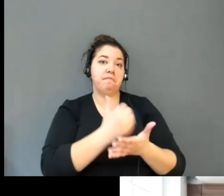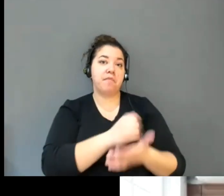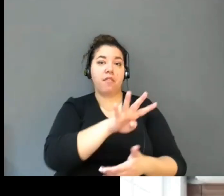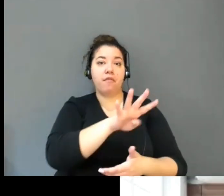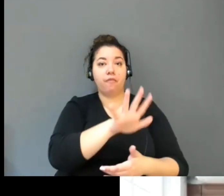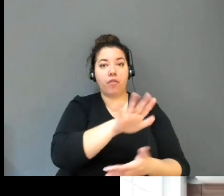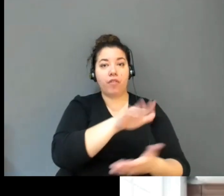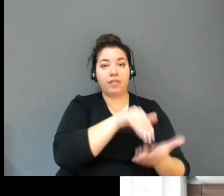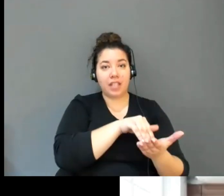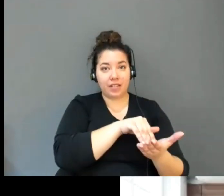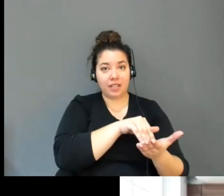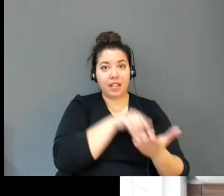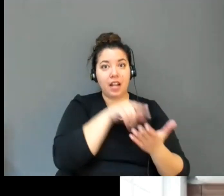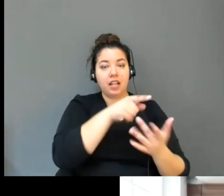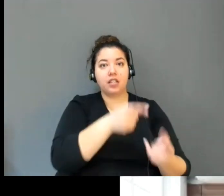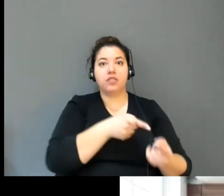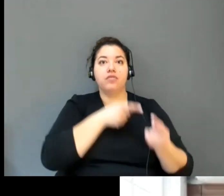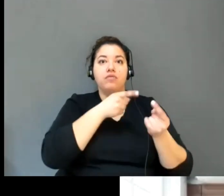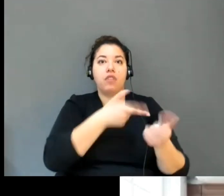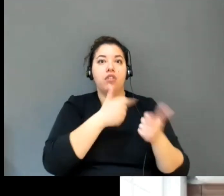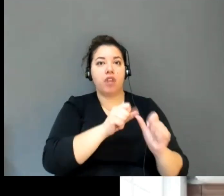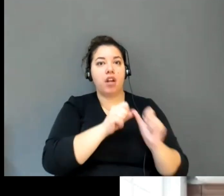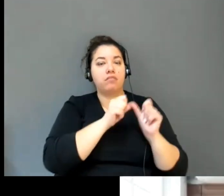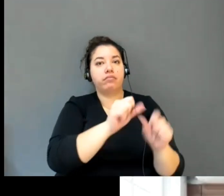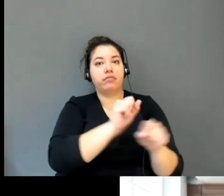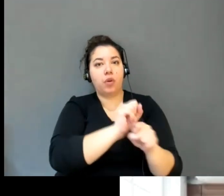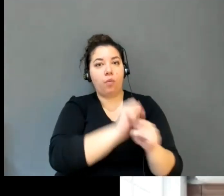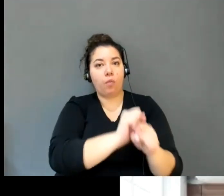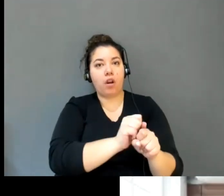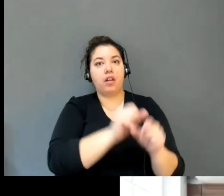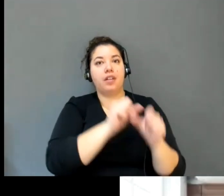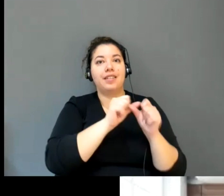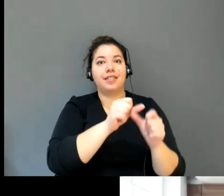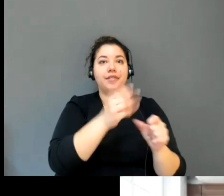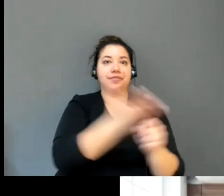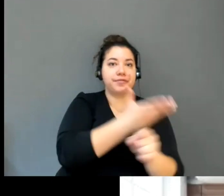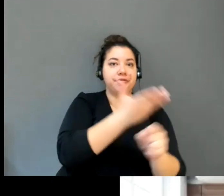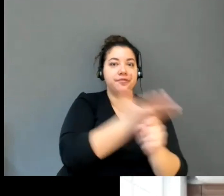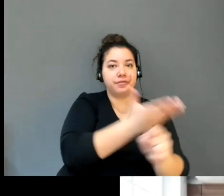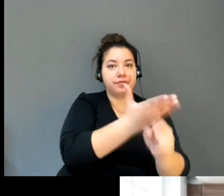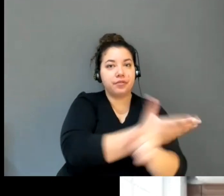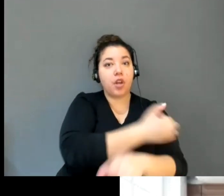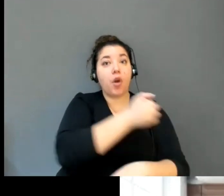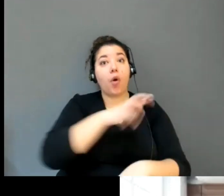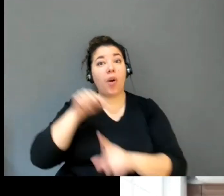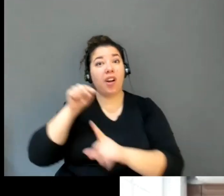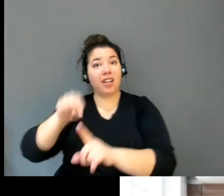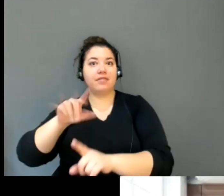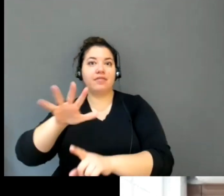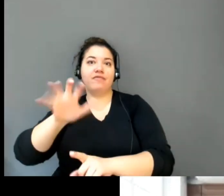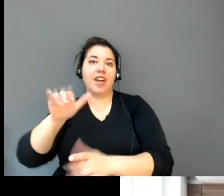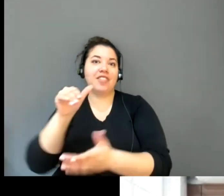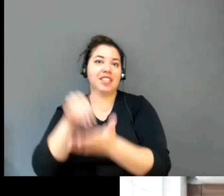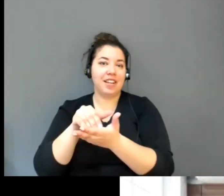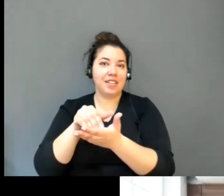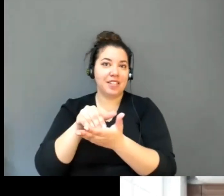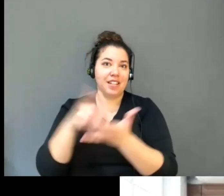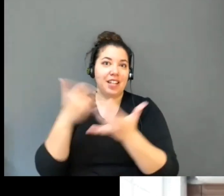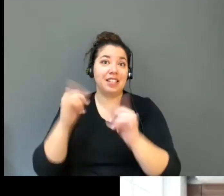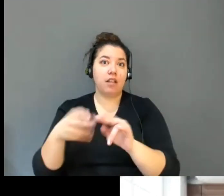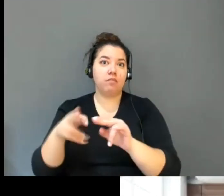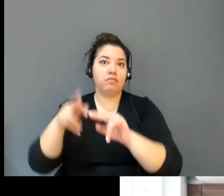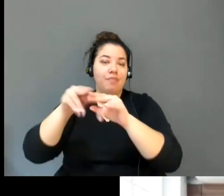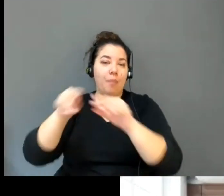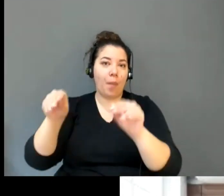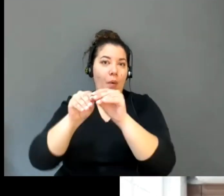has a problem keeping a job in cybersecurity and a guy that makes $500,000 a year and growing, there's primarily